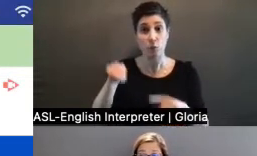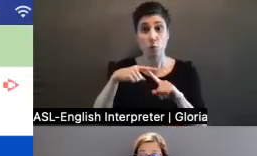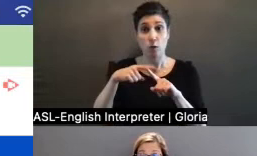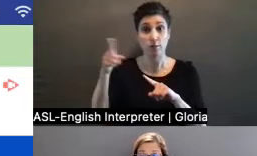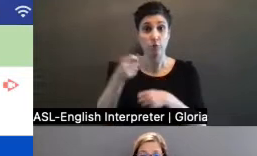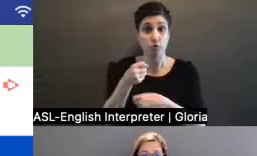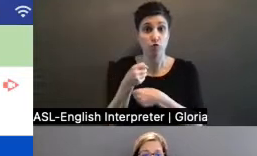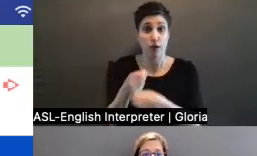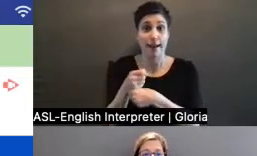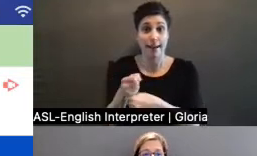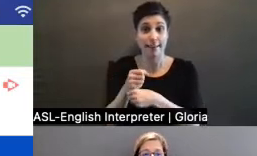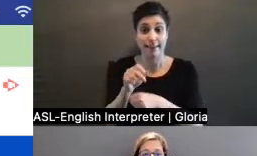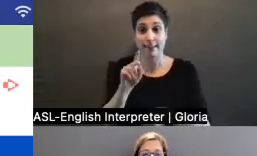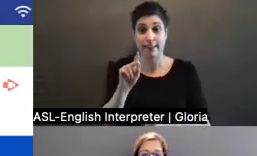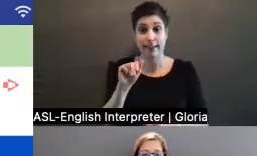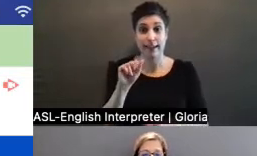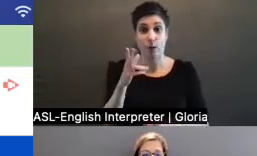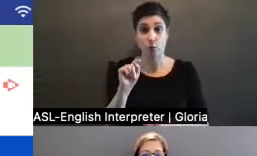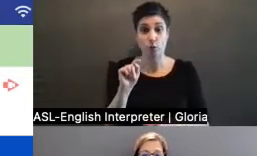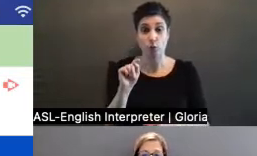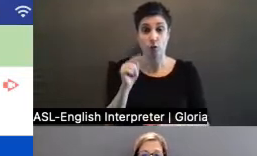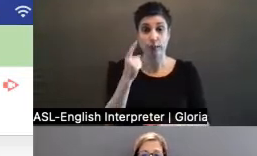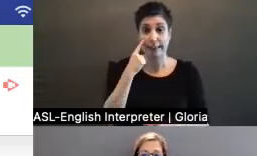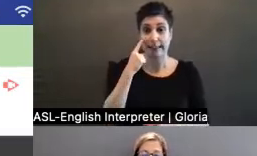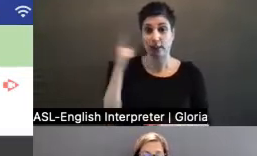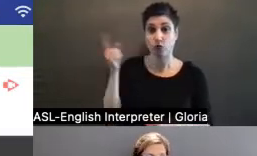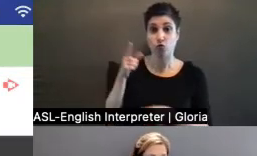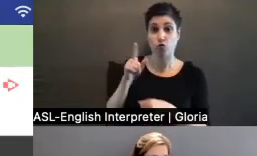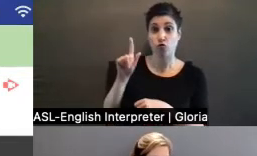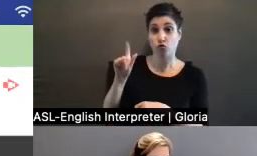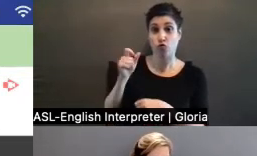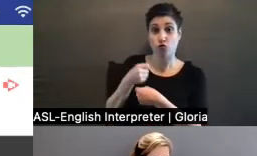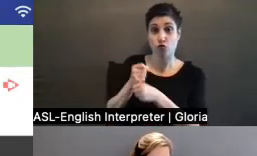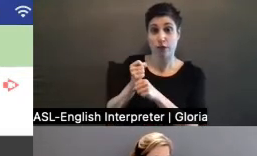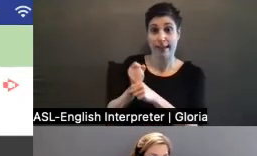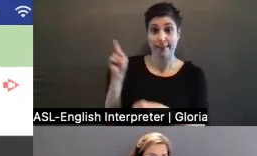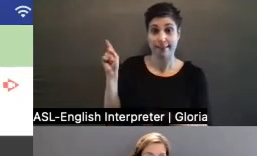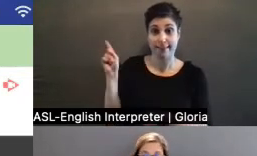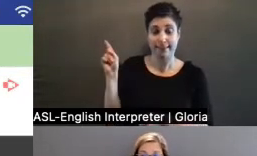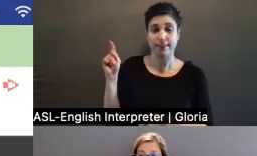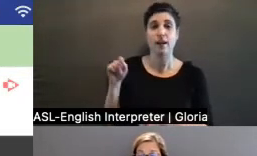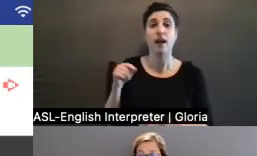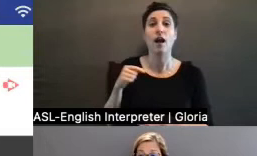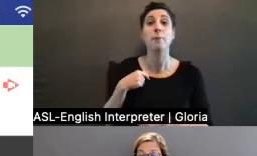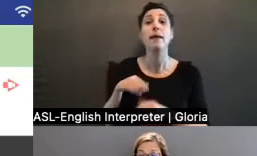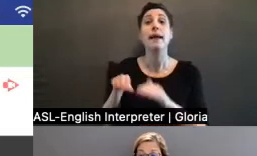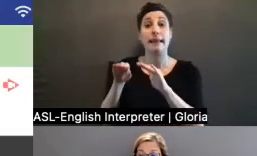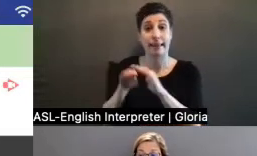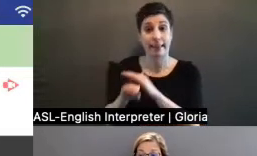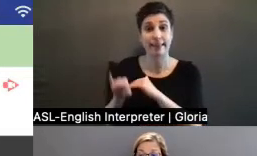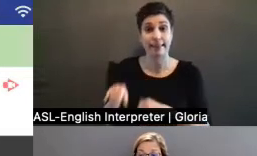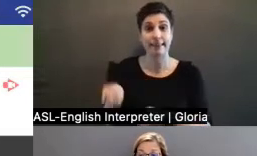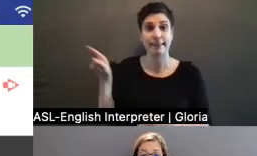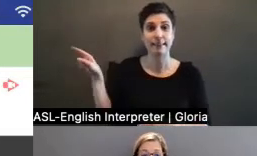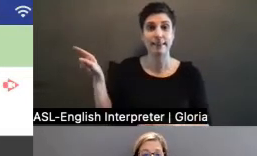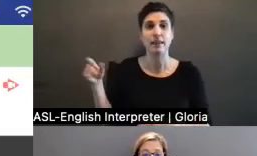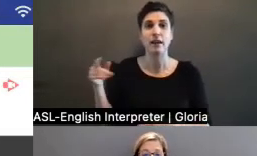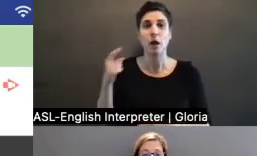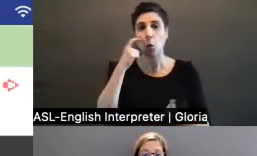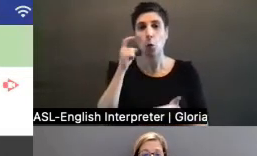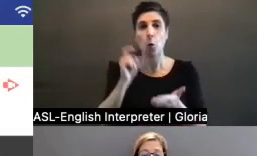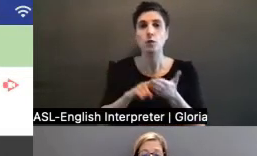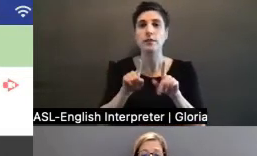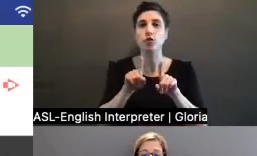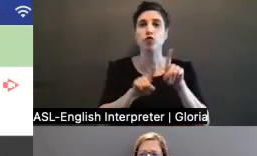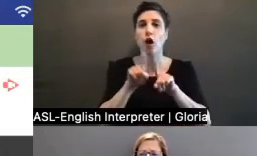do it one more time, click create. And as soon as I go in, I will see stars next to